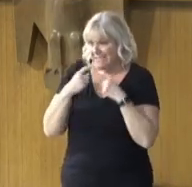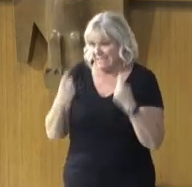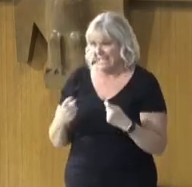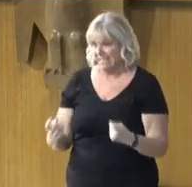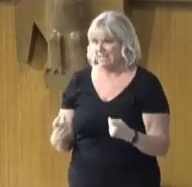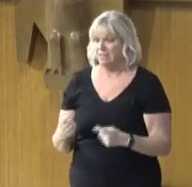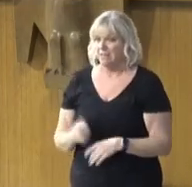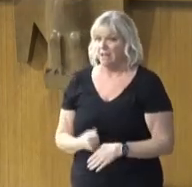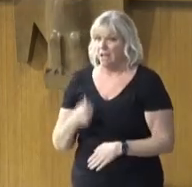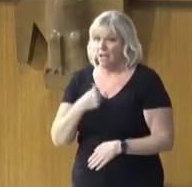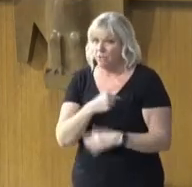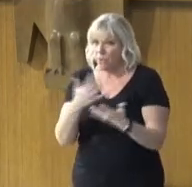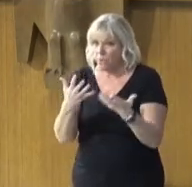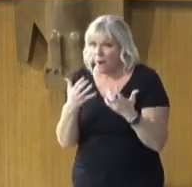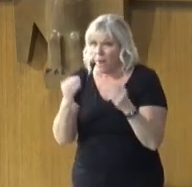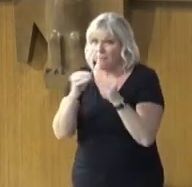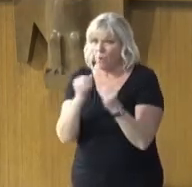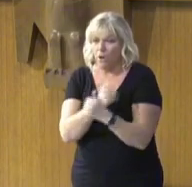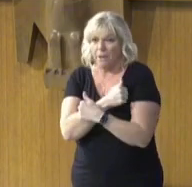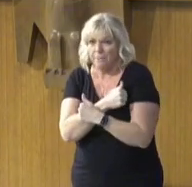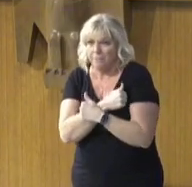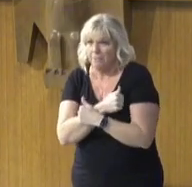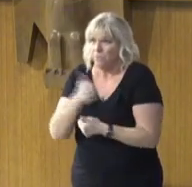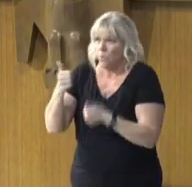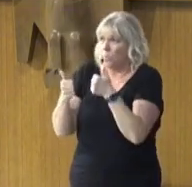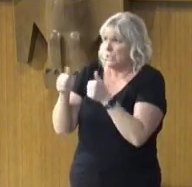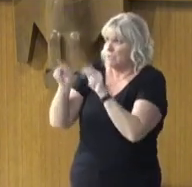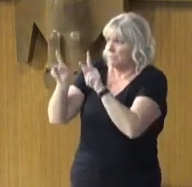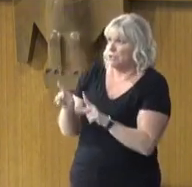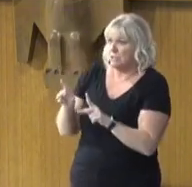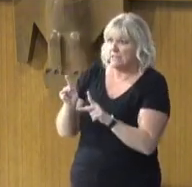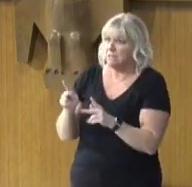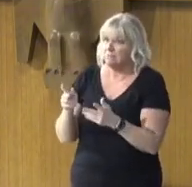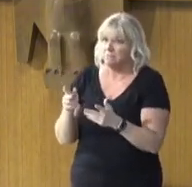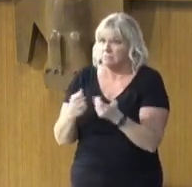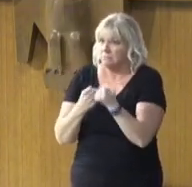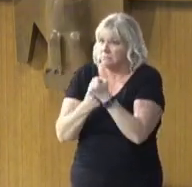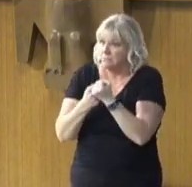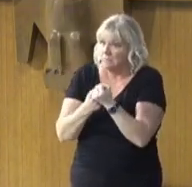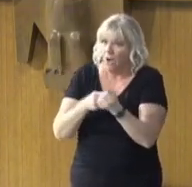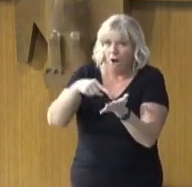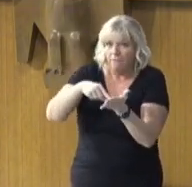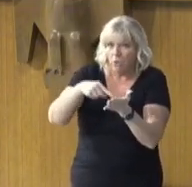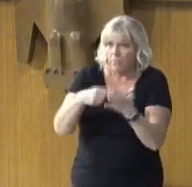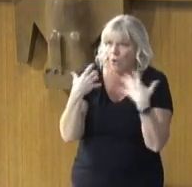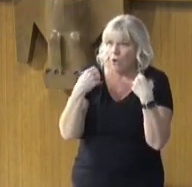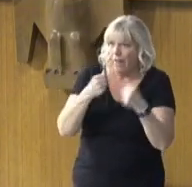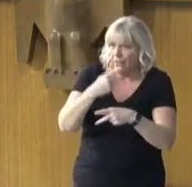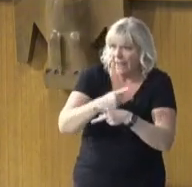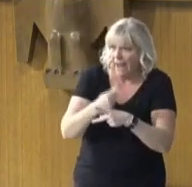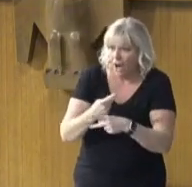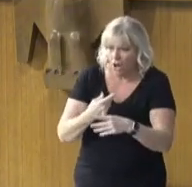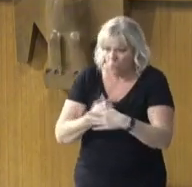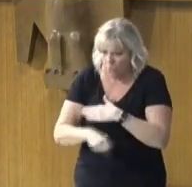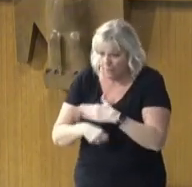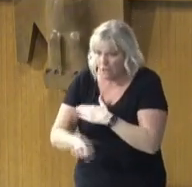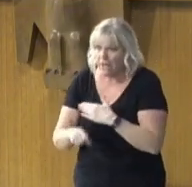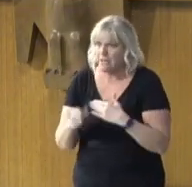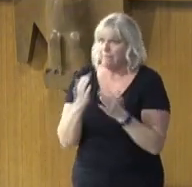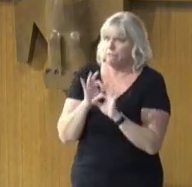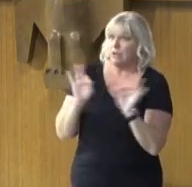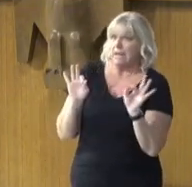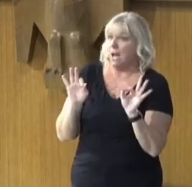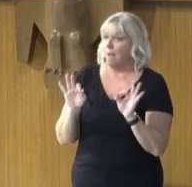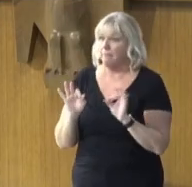we vote for who share our vision of affordable housing and affordable health care and reproductive freedom? How will we vote